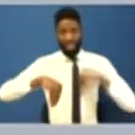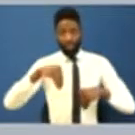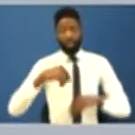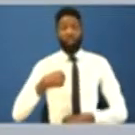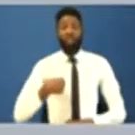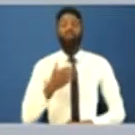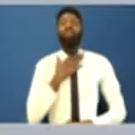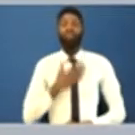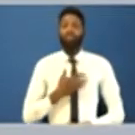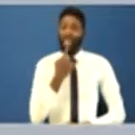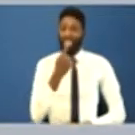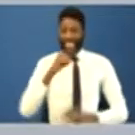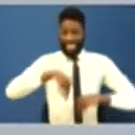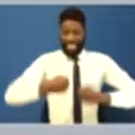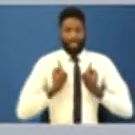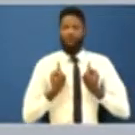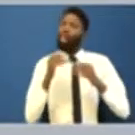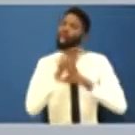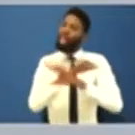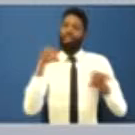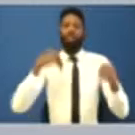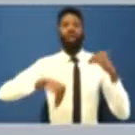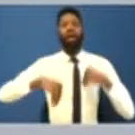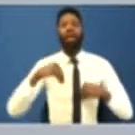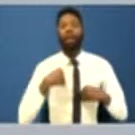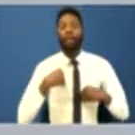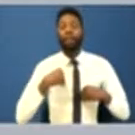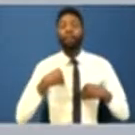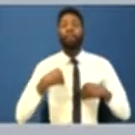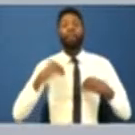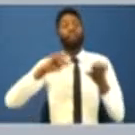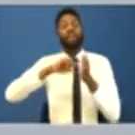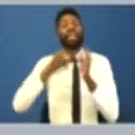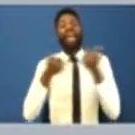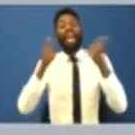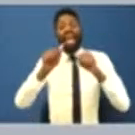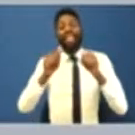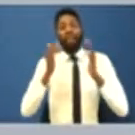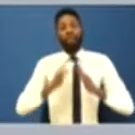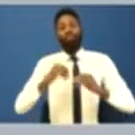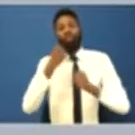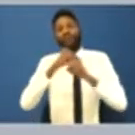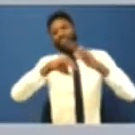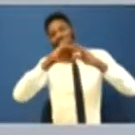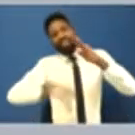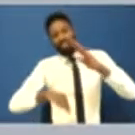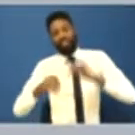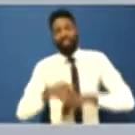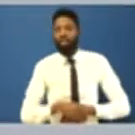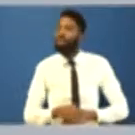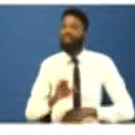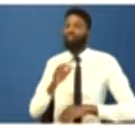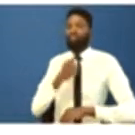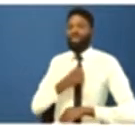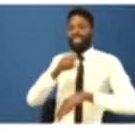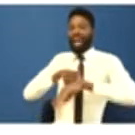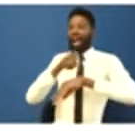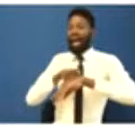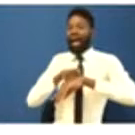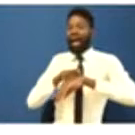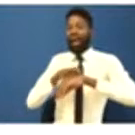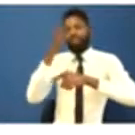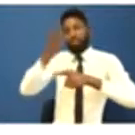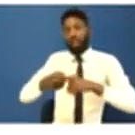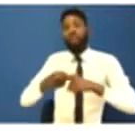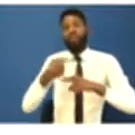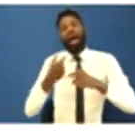is that myself i'm not corrupt and therefore anyone who will work under me your time zone and i i i do 30 seconds but